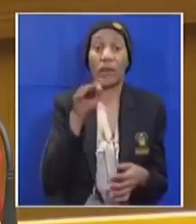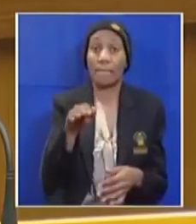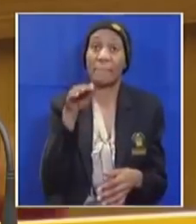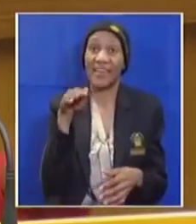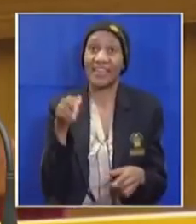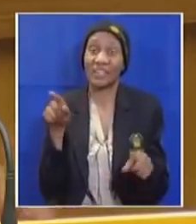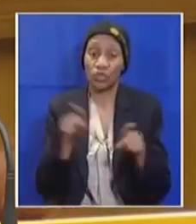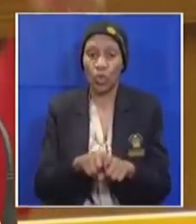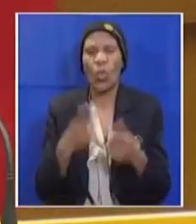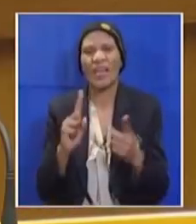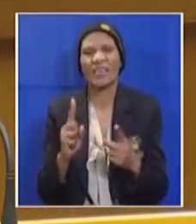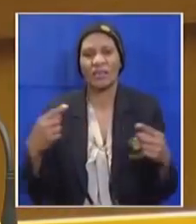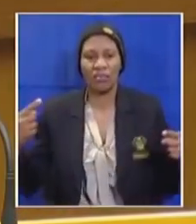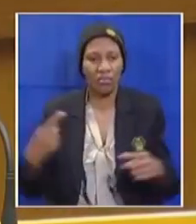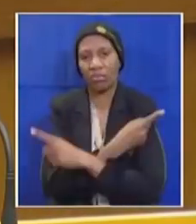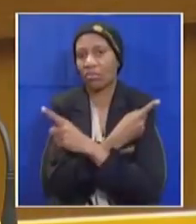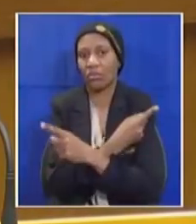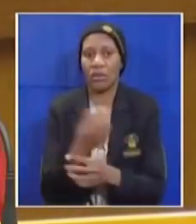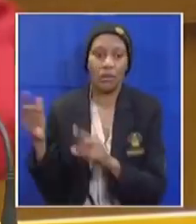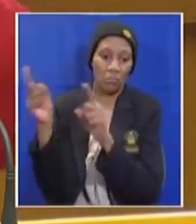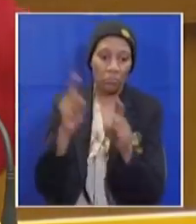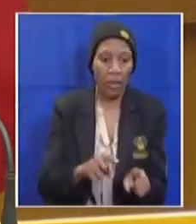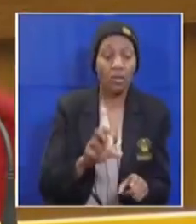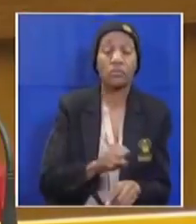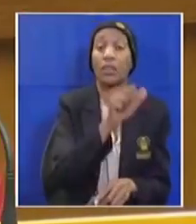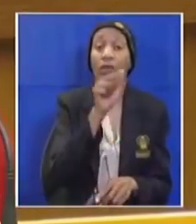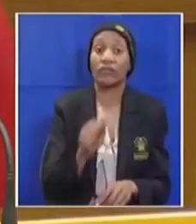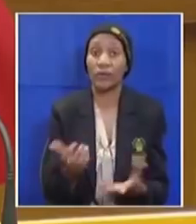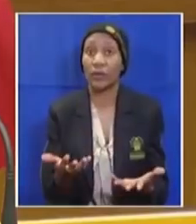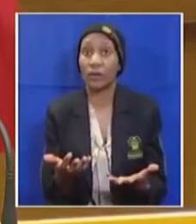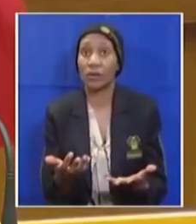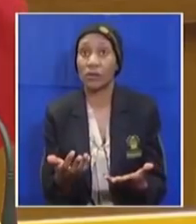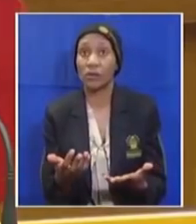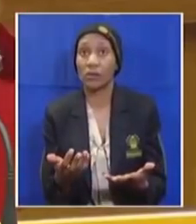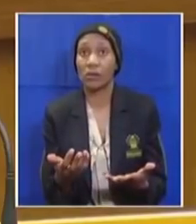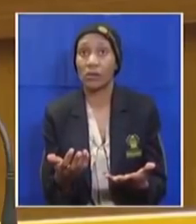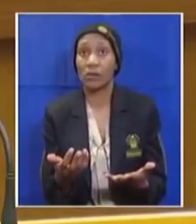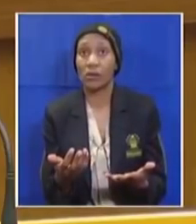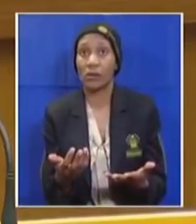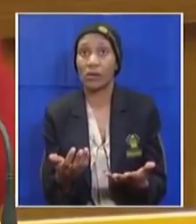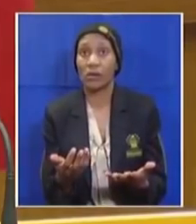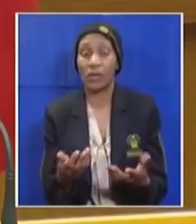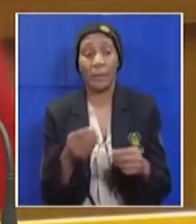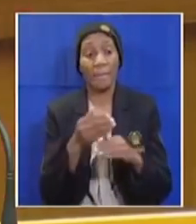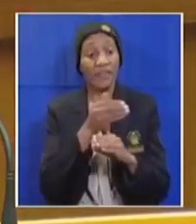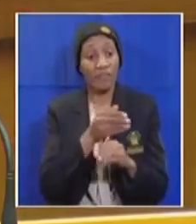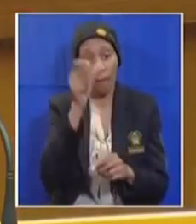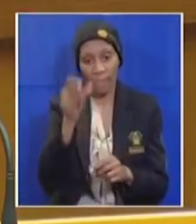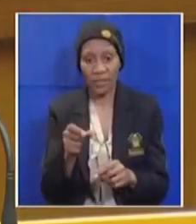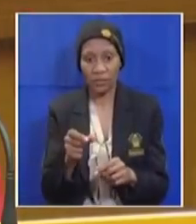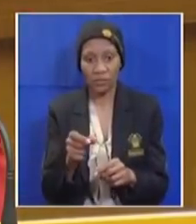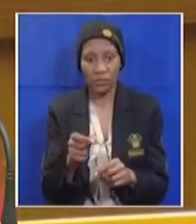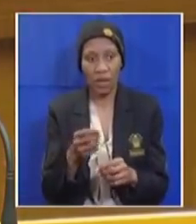doing quite the opposite. They come in South Africa, they don't even do a affordability test. They give you a